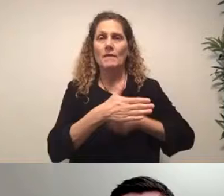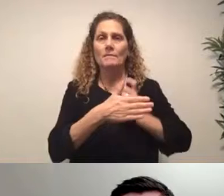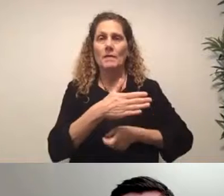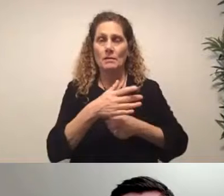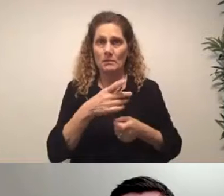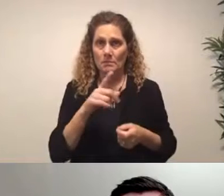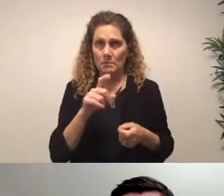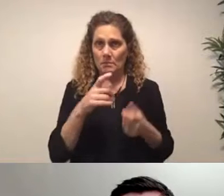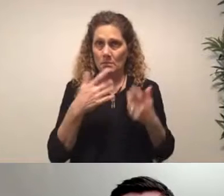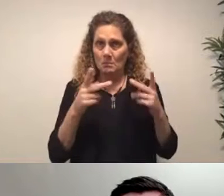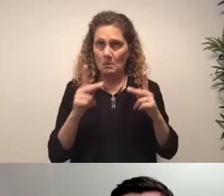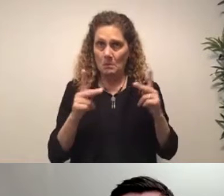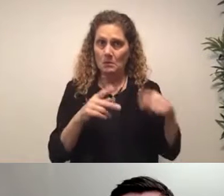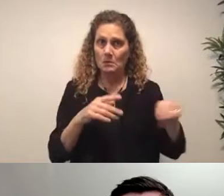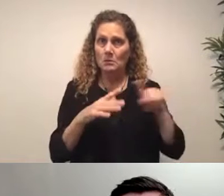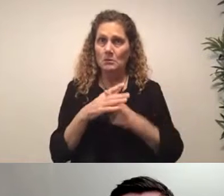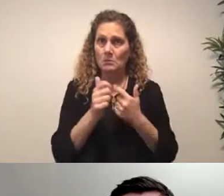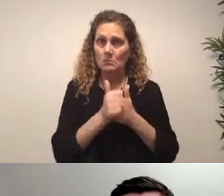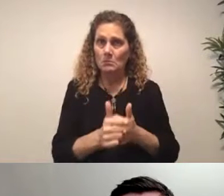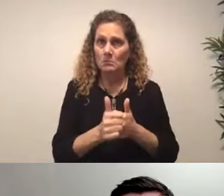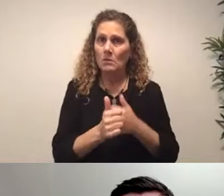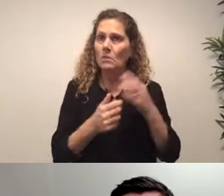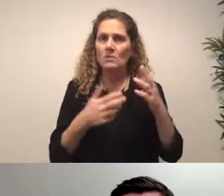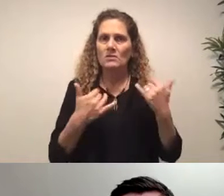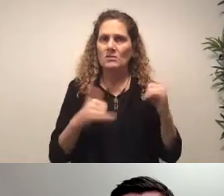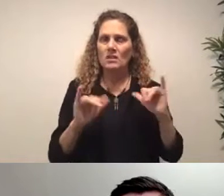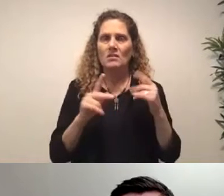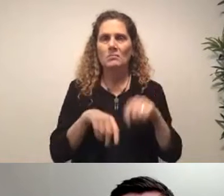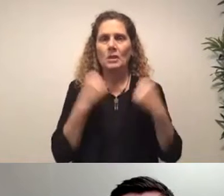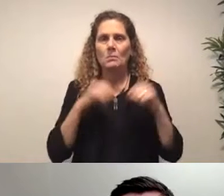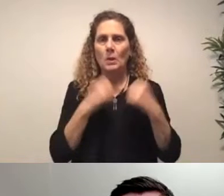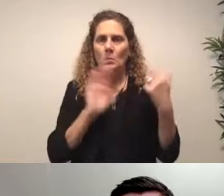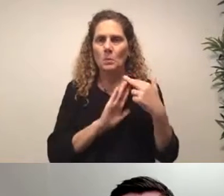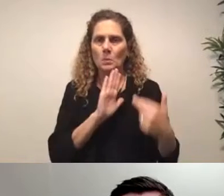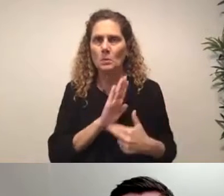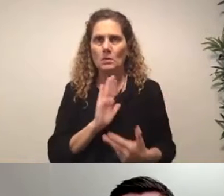get those figures exactly, but I believe that the number of citations has dropped. I would have to